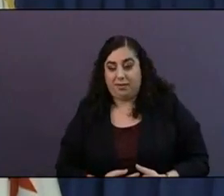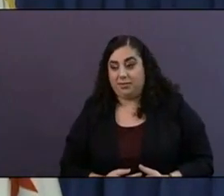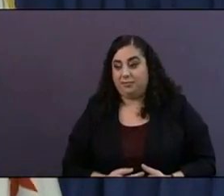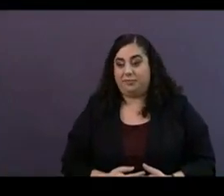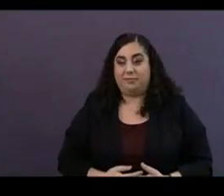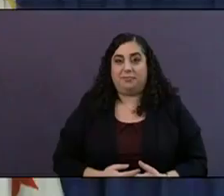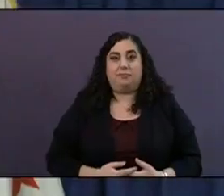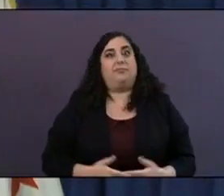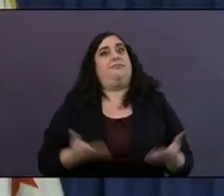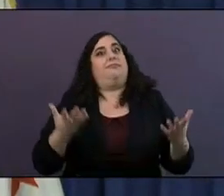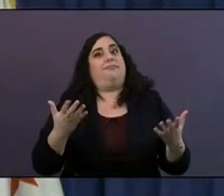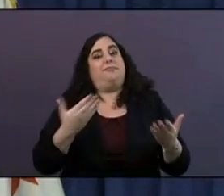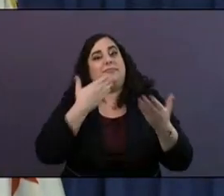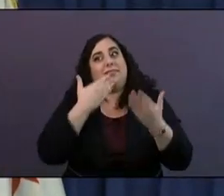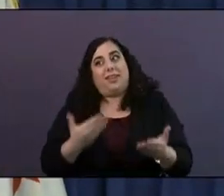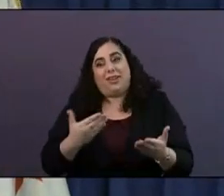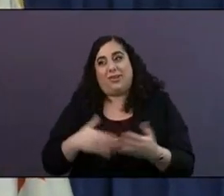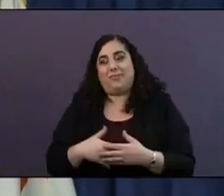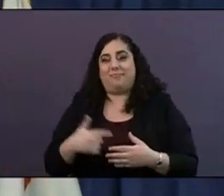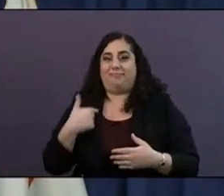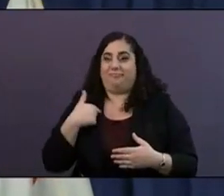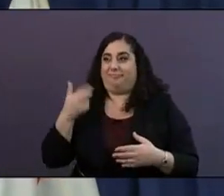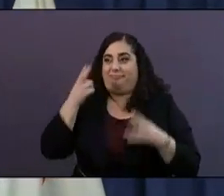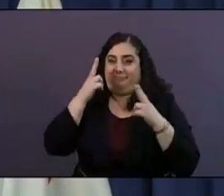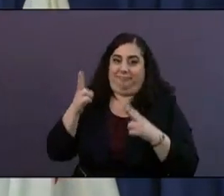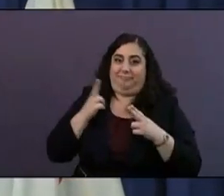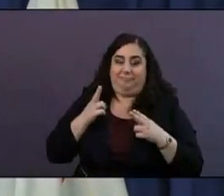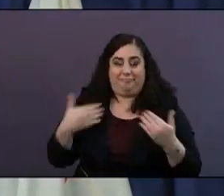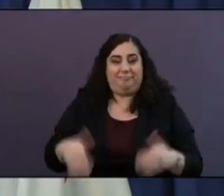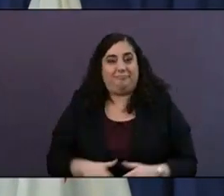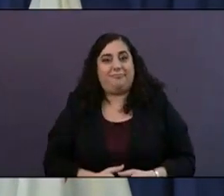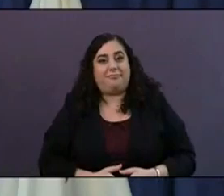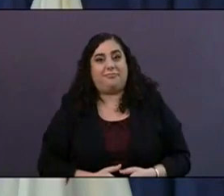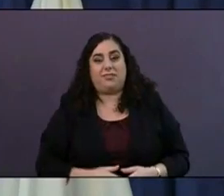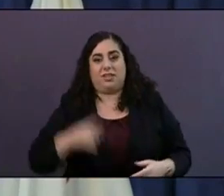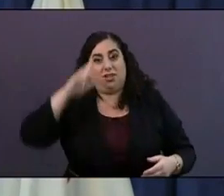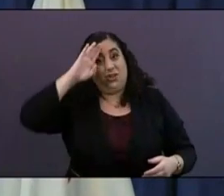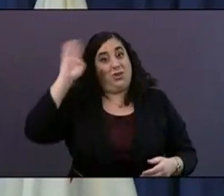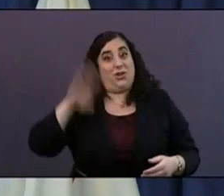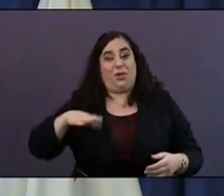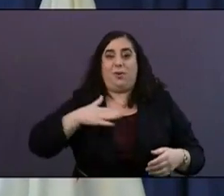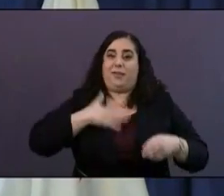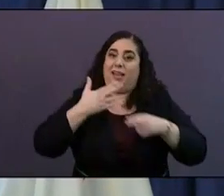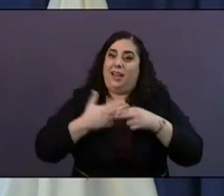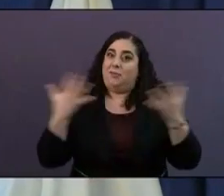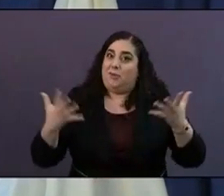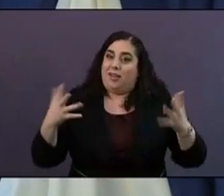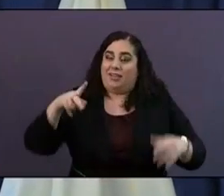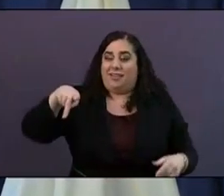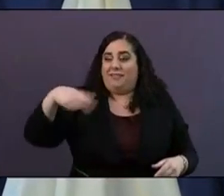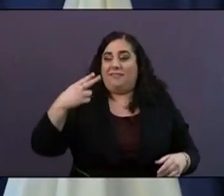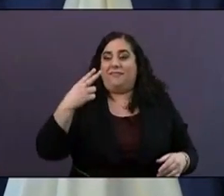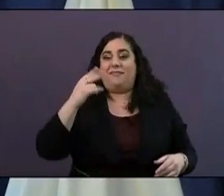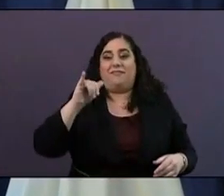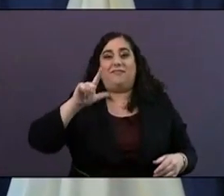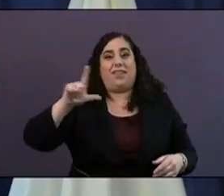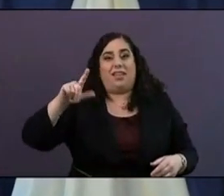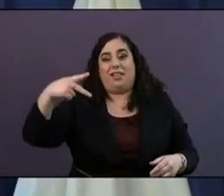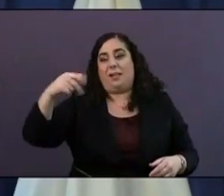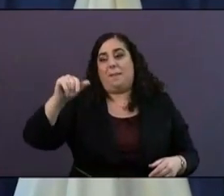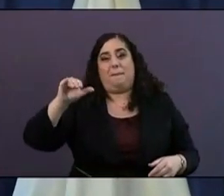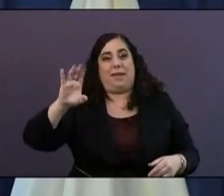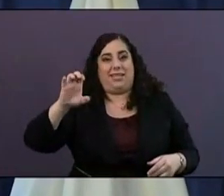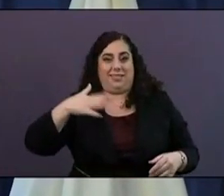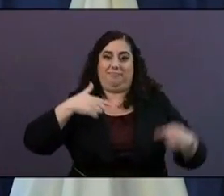Thank you, Mayor Faulconer. Of course, you guys all know I'm Phil Pace, the owner of Phil's Barbecue. Based off the